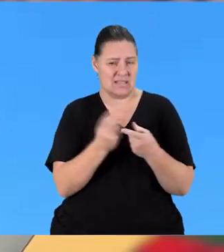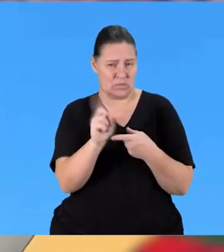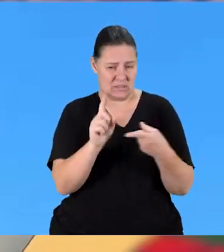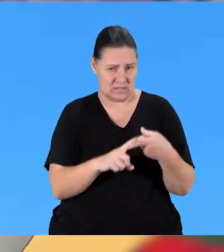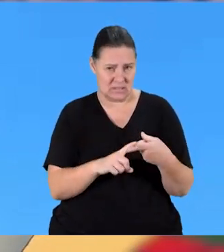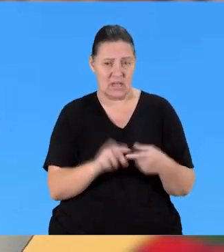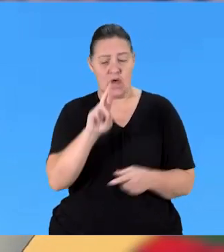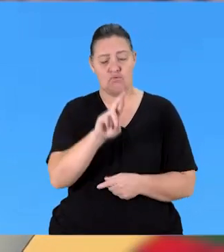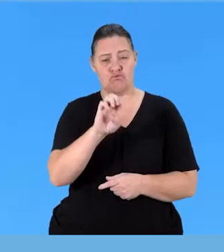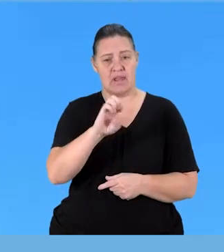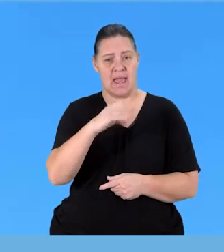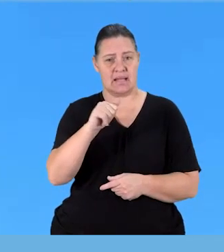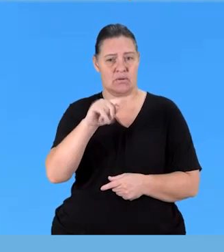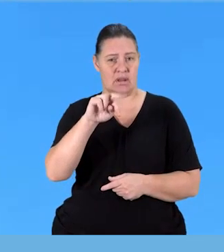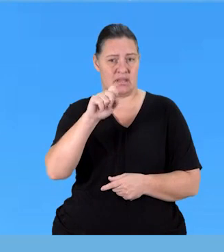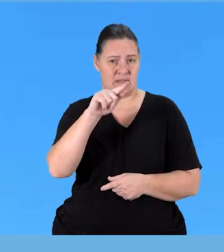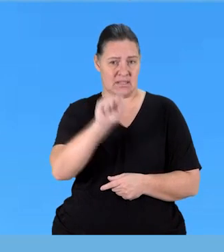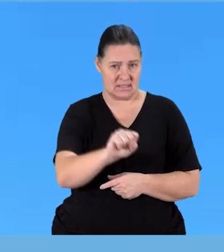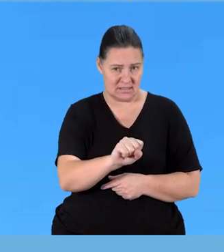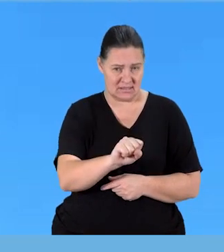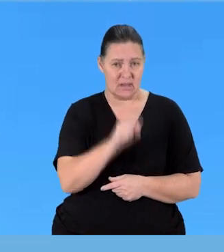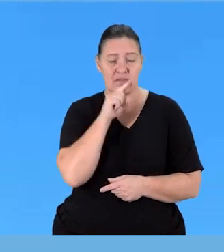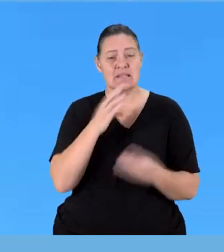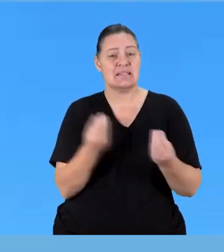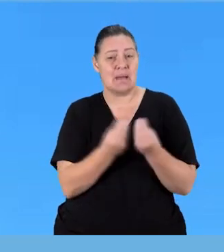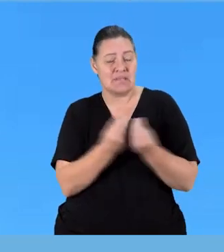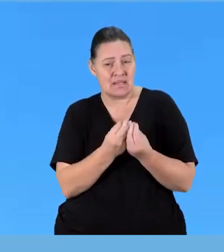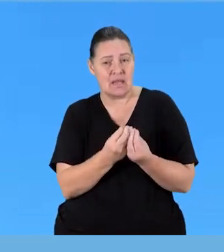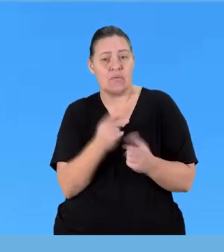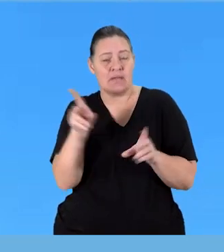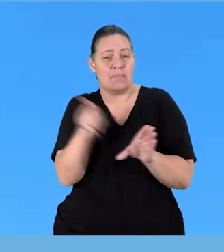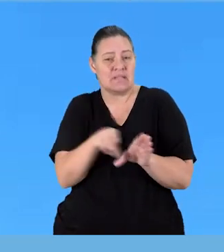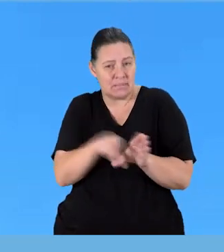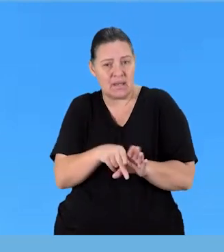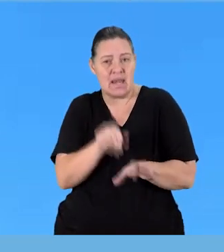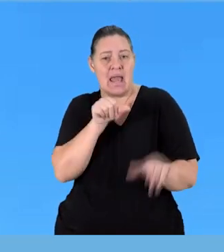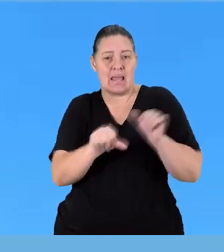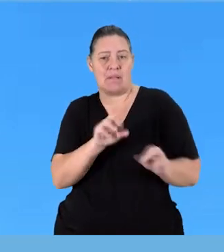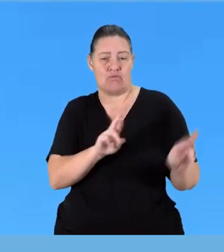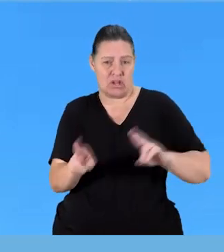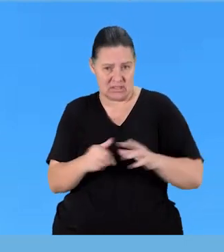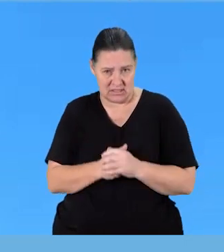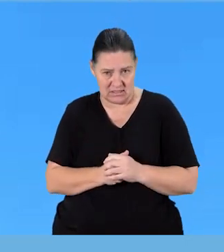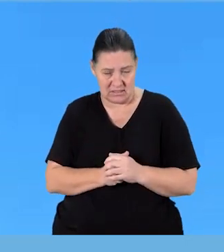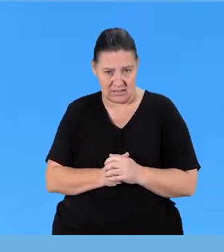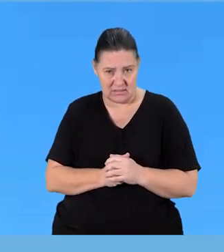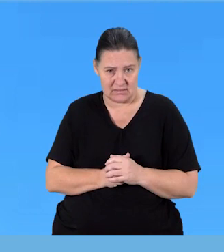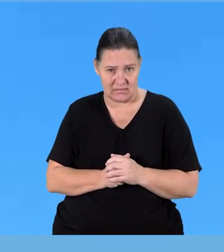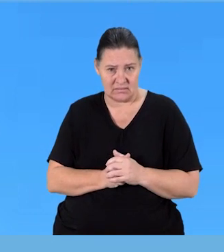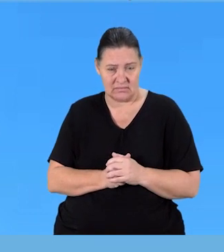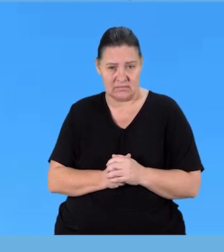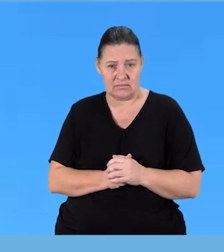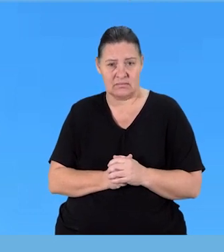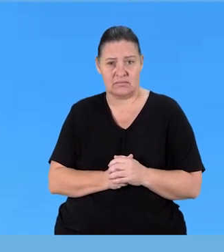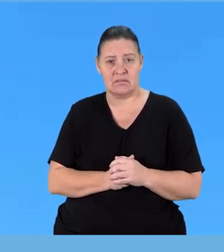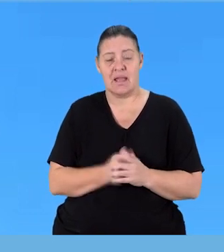following things. Number one, reactants. Reactants are substances that participate in a chemical reaction. So they